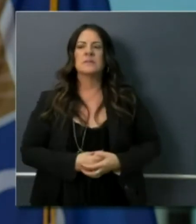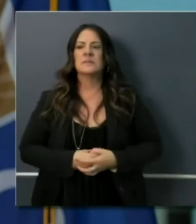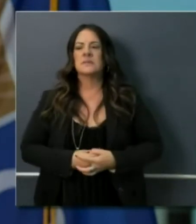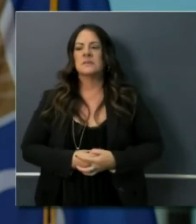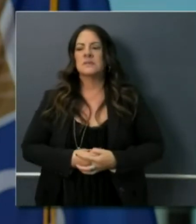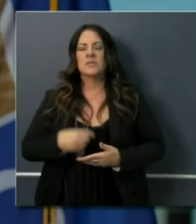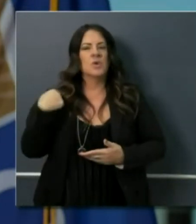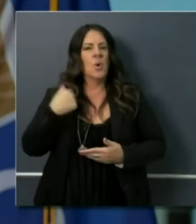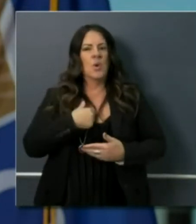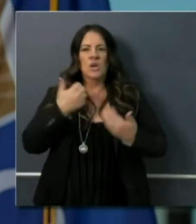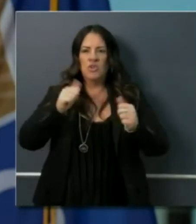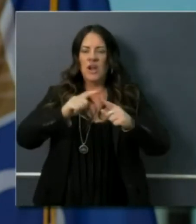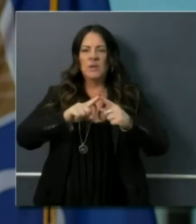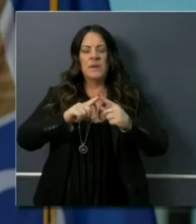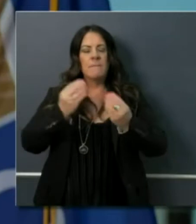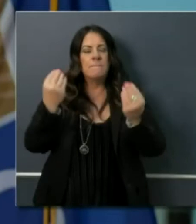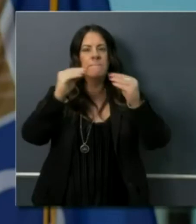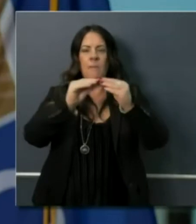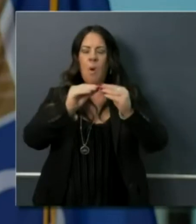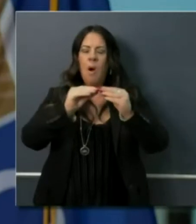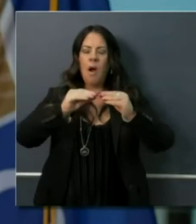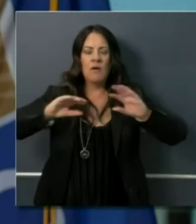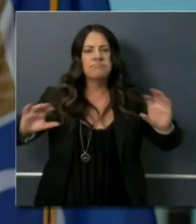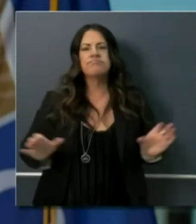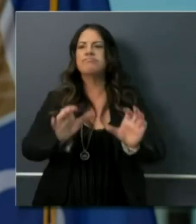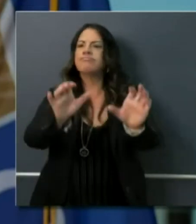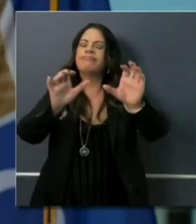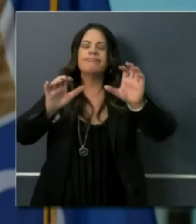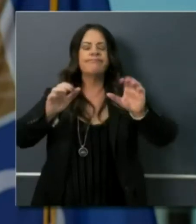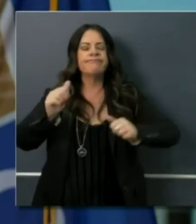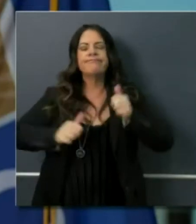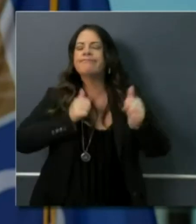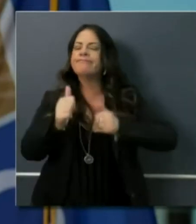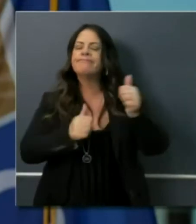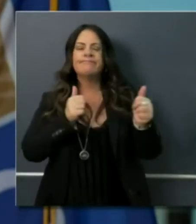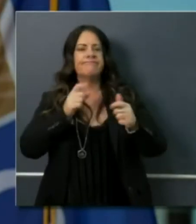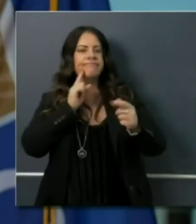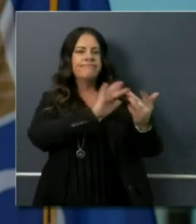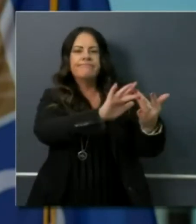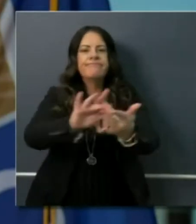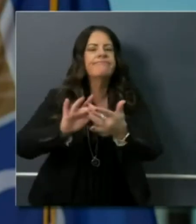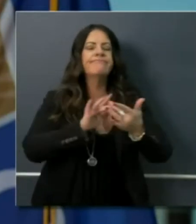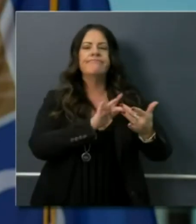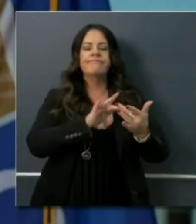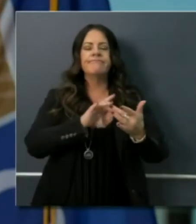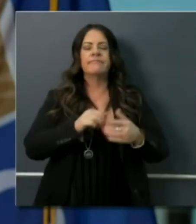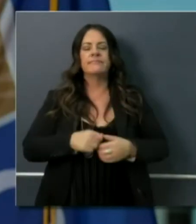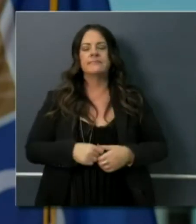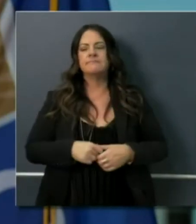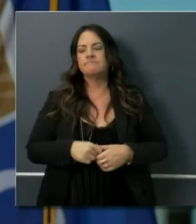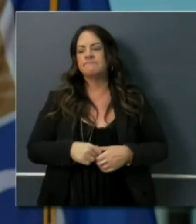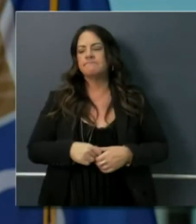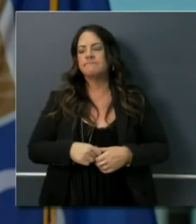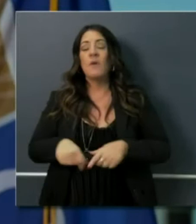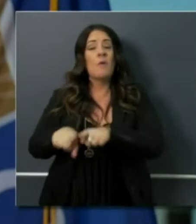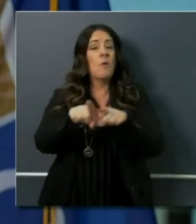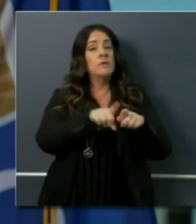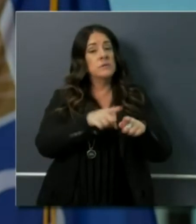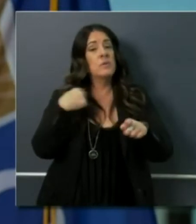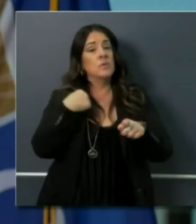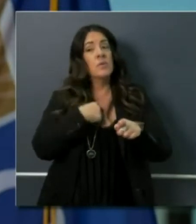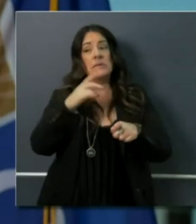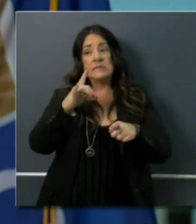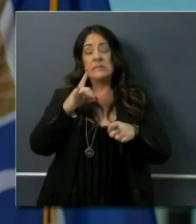to be proactive and anticipate those staffing needs in real time. We've also developed new partnerships with our